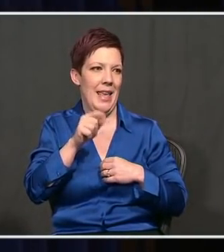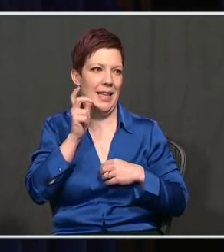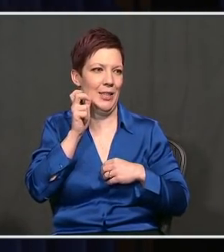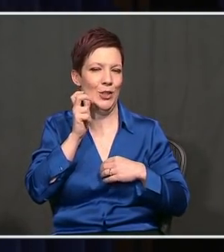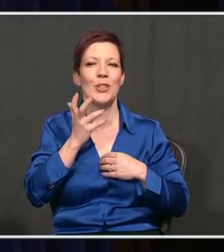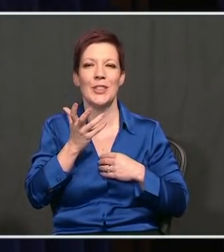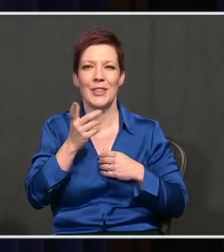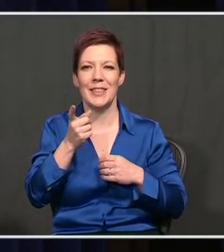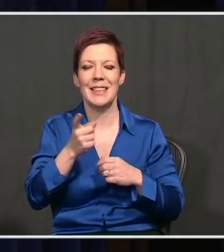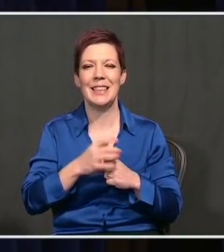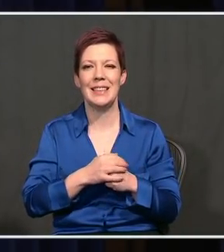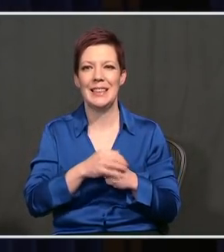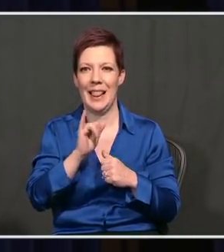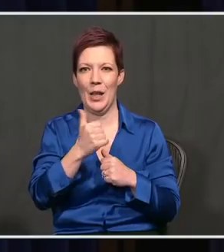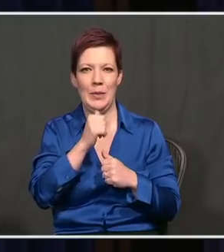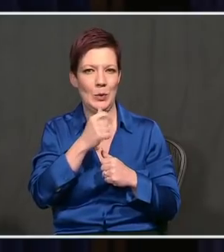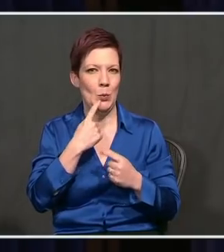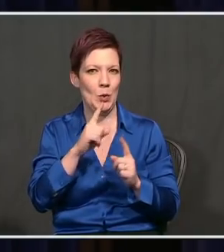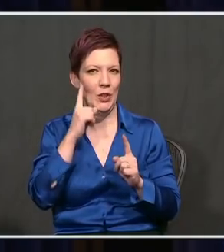That one's not working.